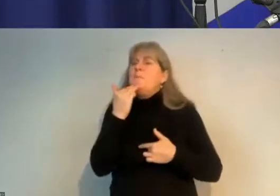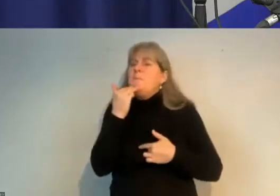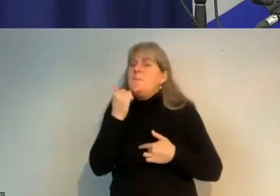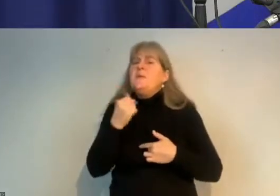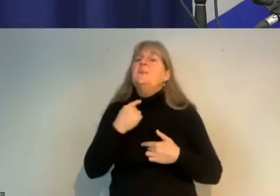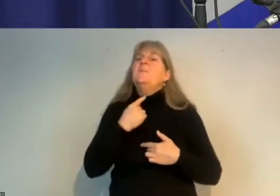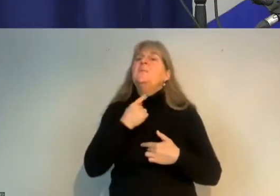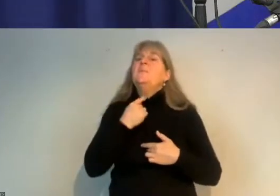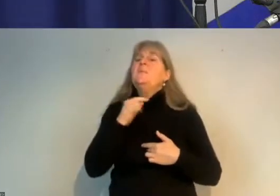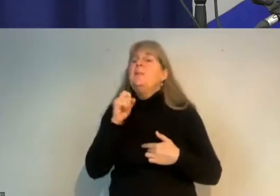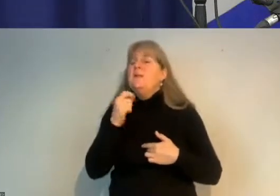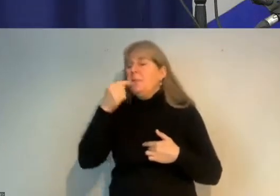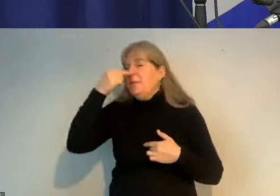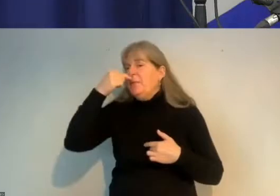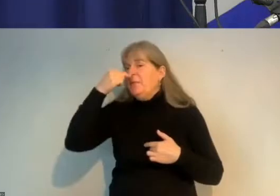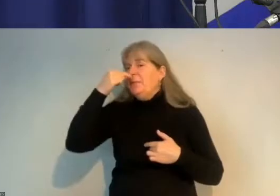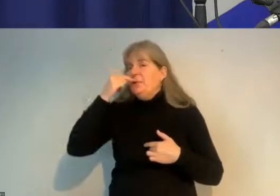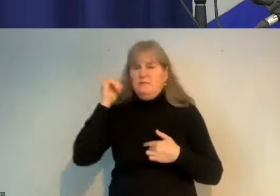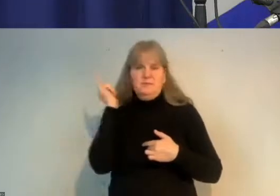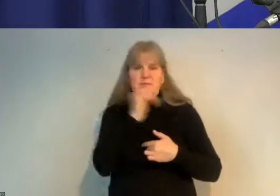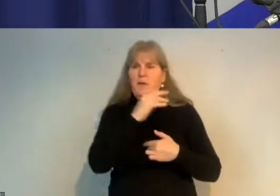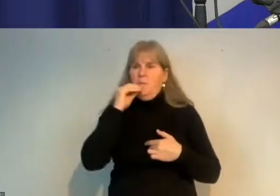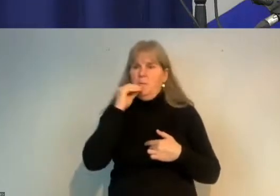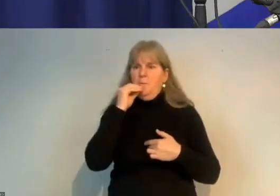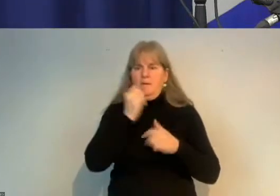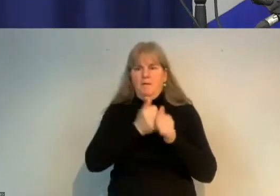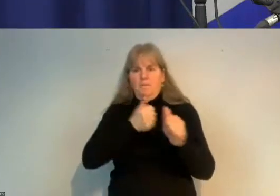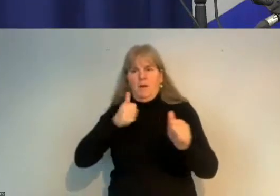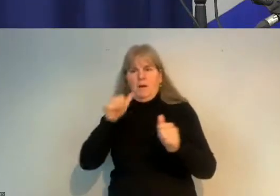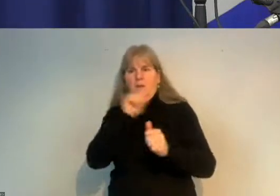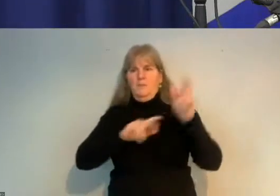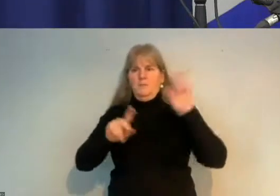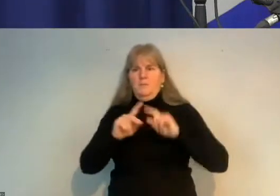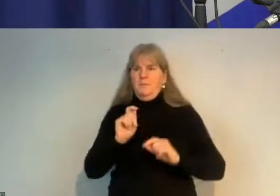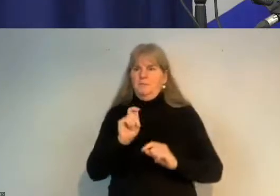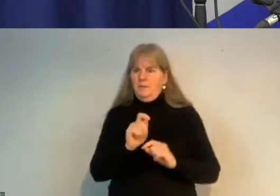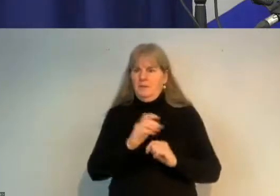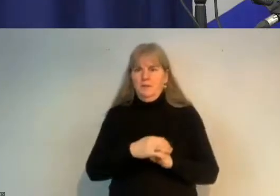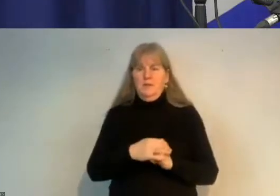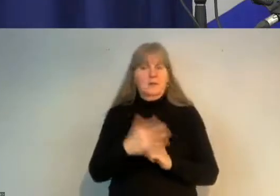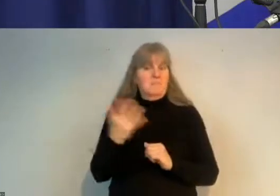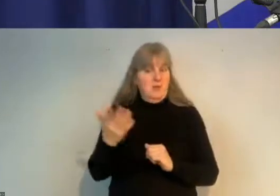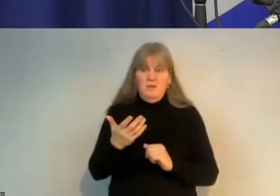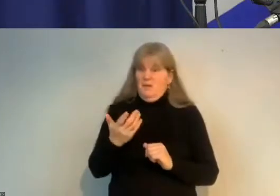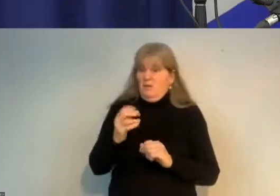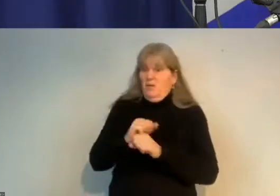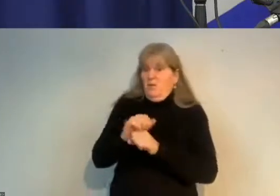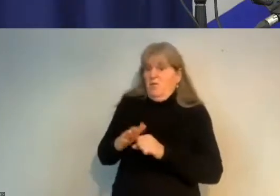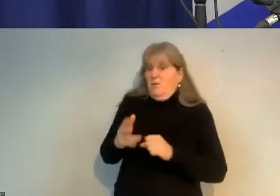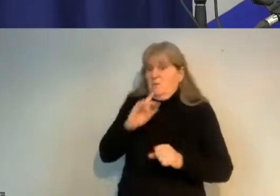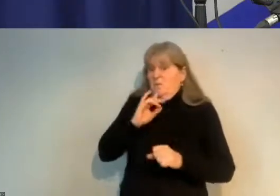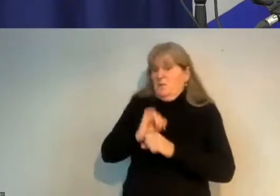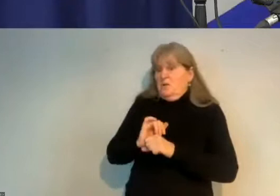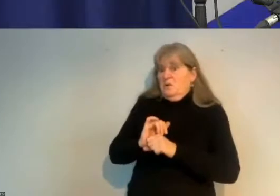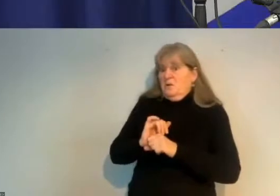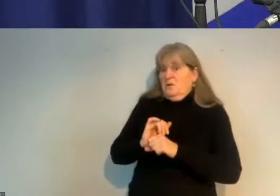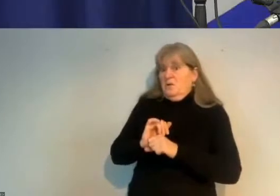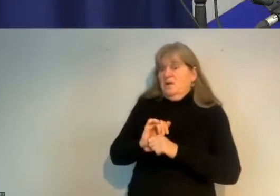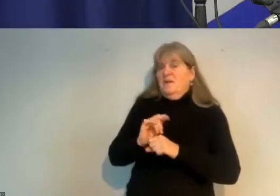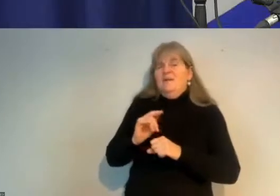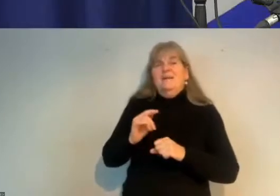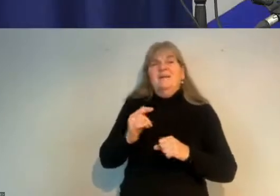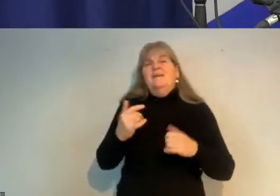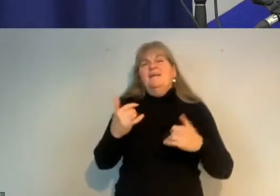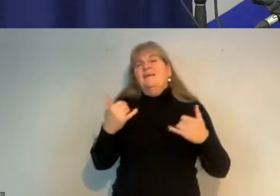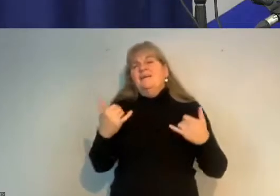stay home and away from others. It may well be COVID. It's not the time to go and eat at a restaurant with